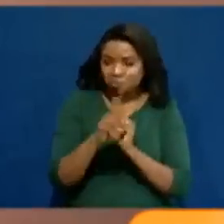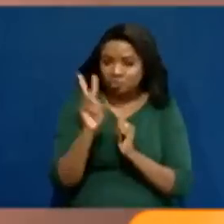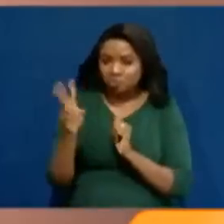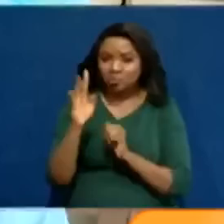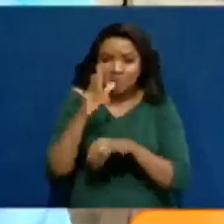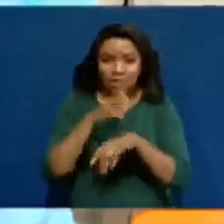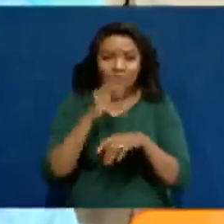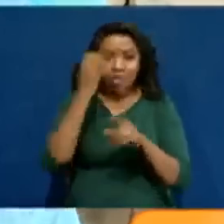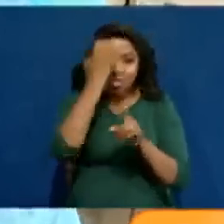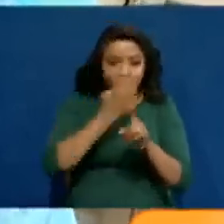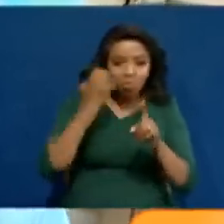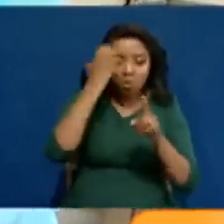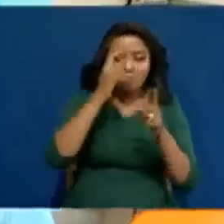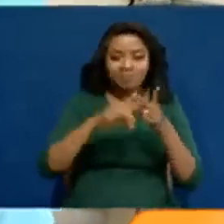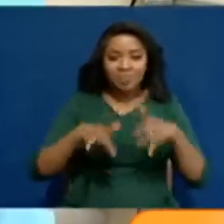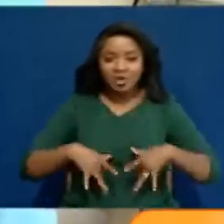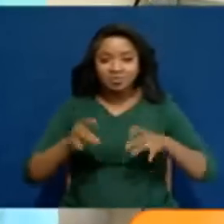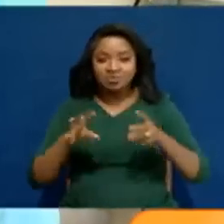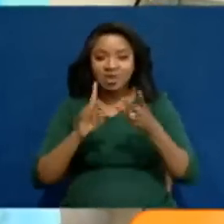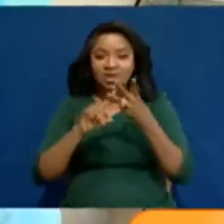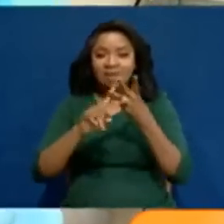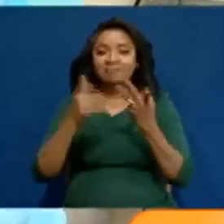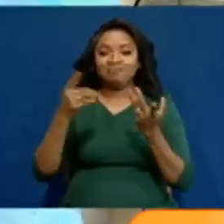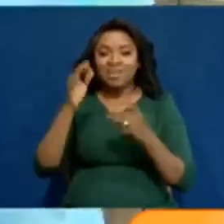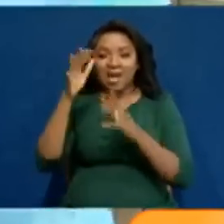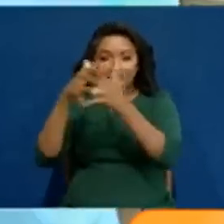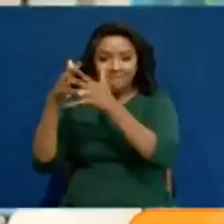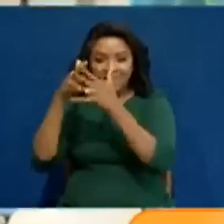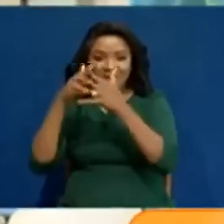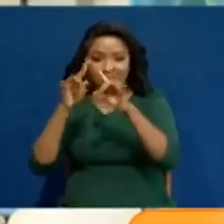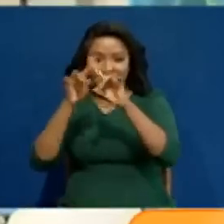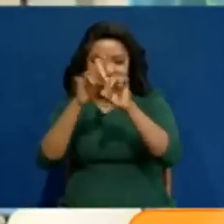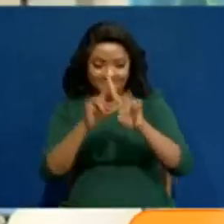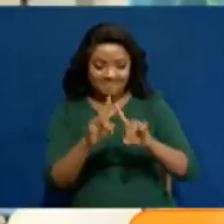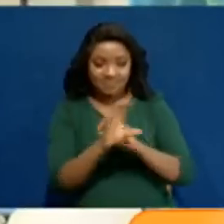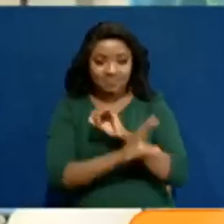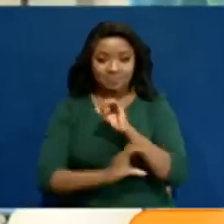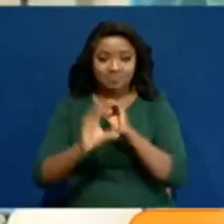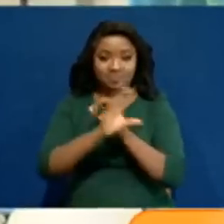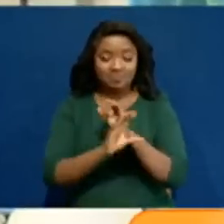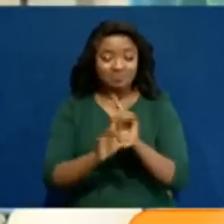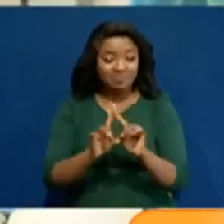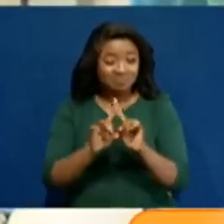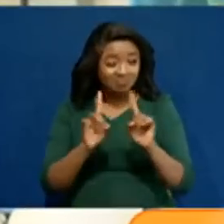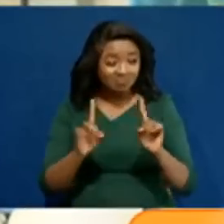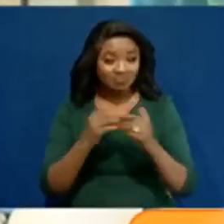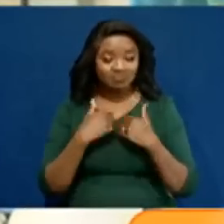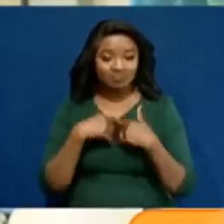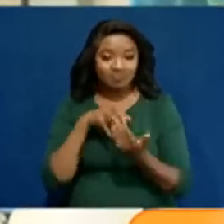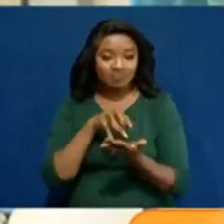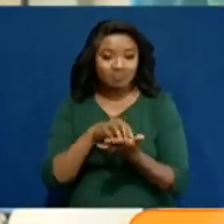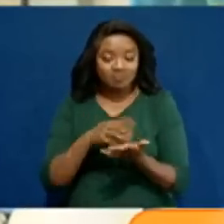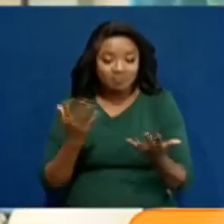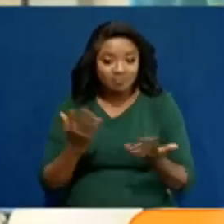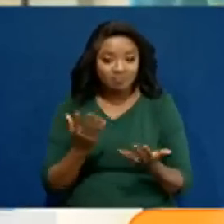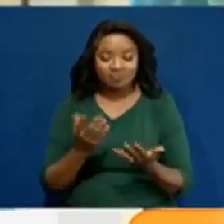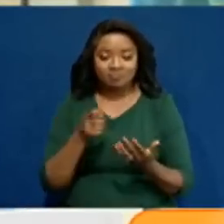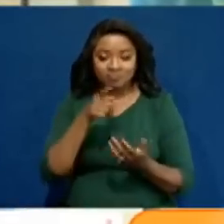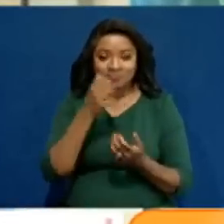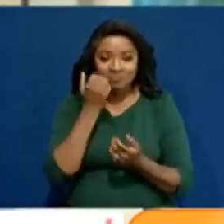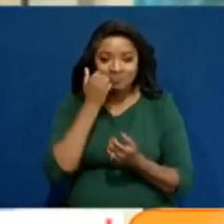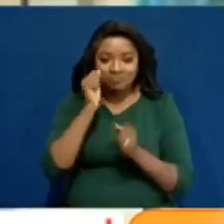affected Europe, Australia, the US and many other countries. There have been cases where it is been reported that is spread through